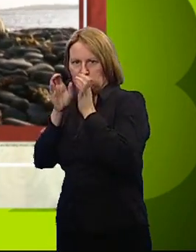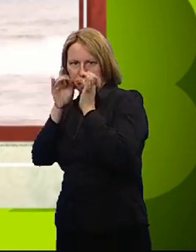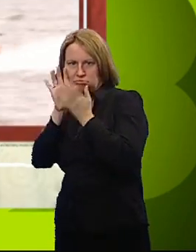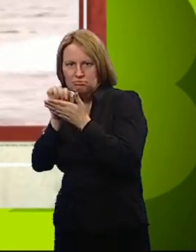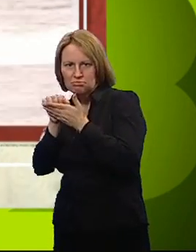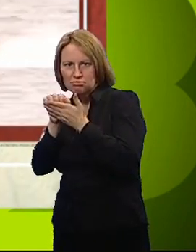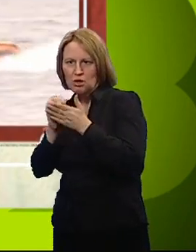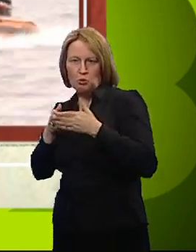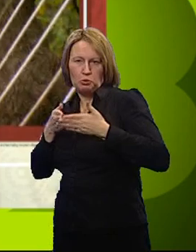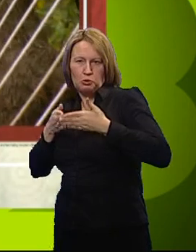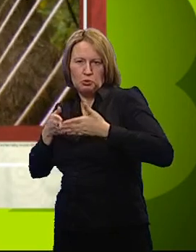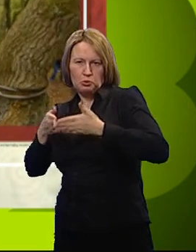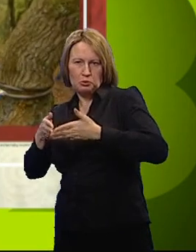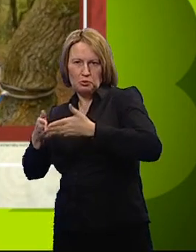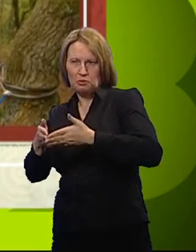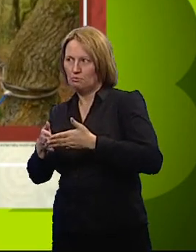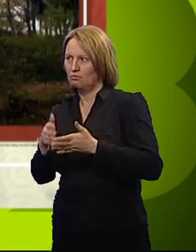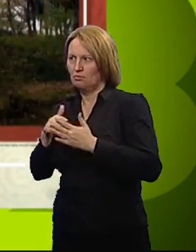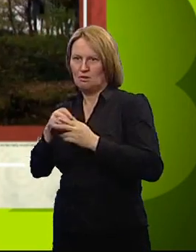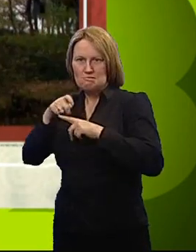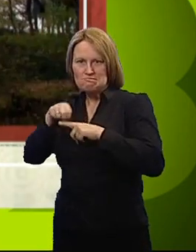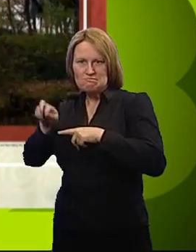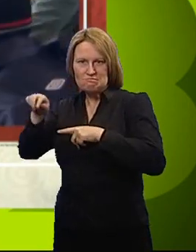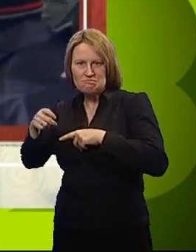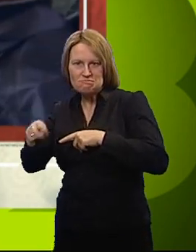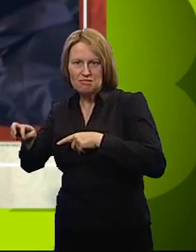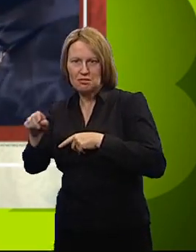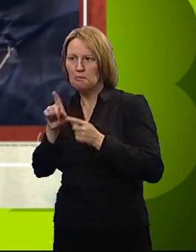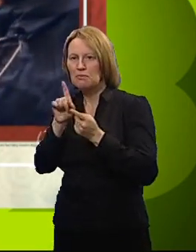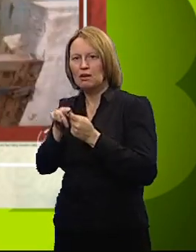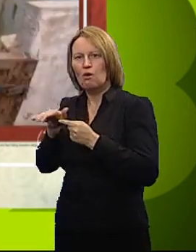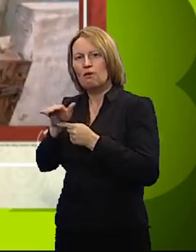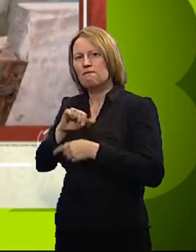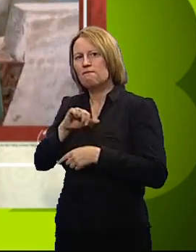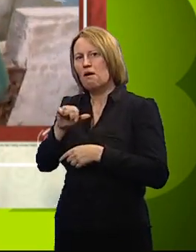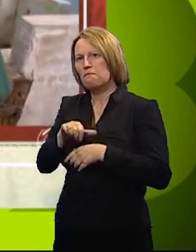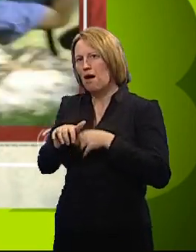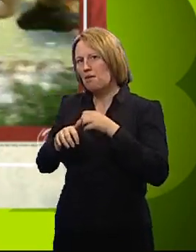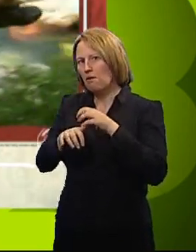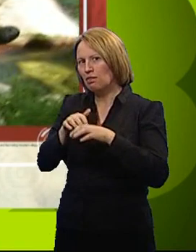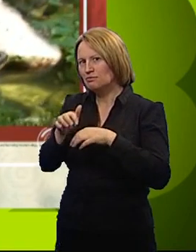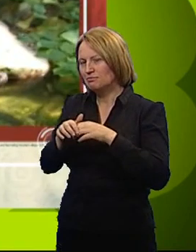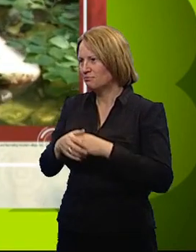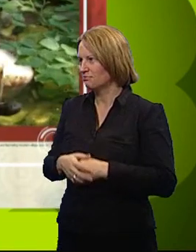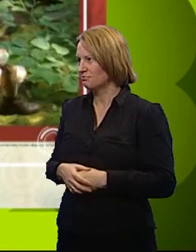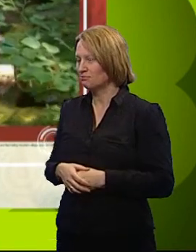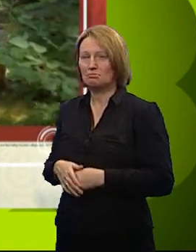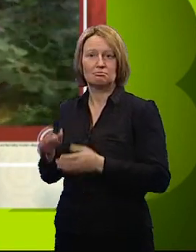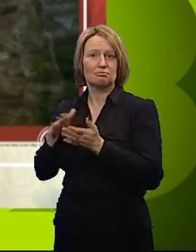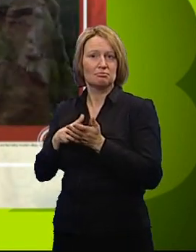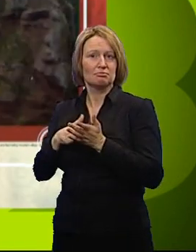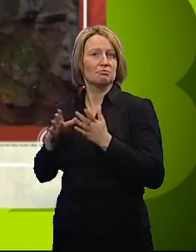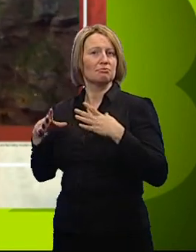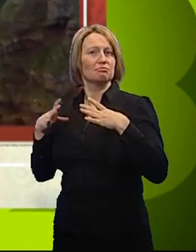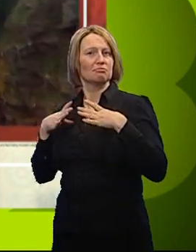aboard a high-speed boat, an exhilarating high rope course, and you'll even meet some local farm animals. Mum will have no